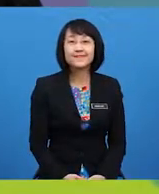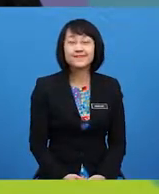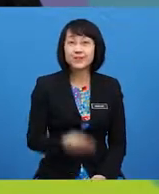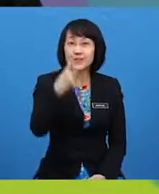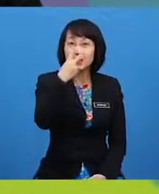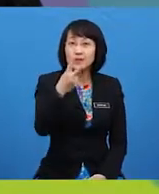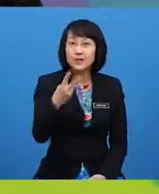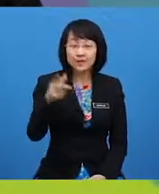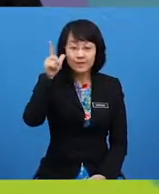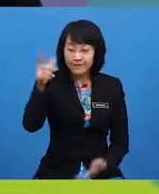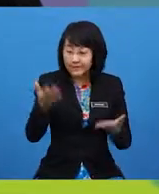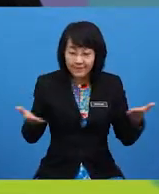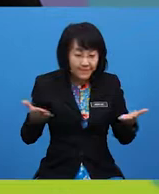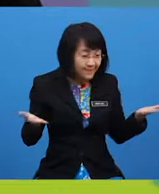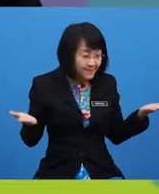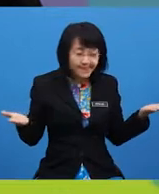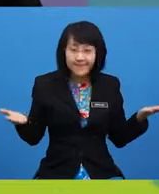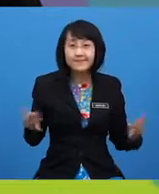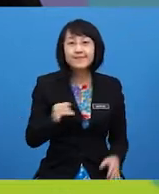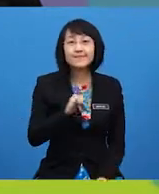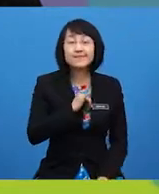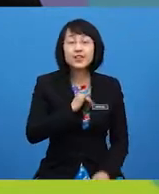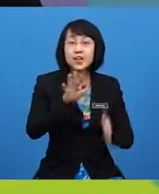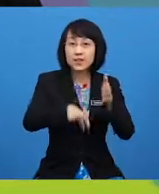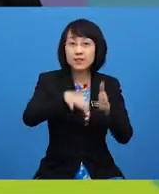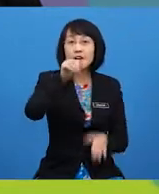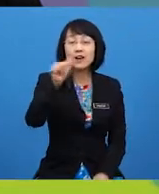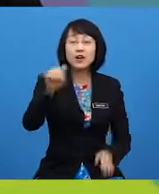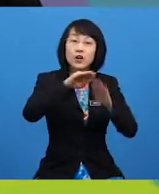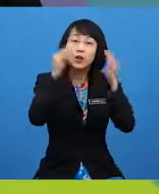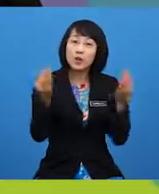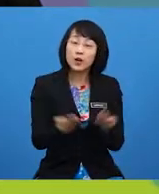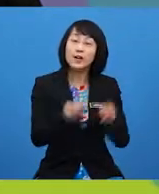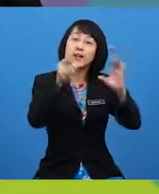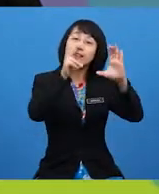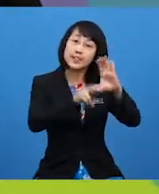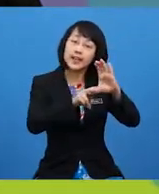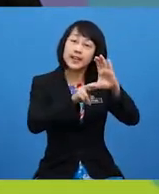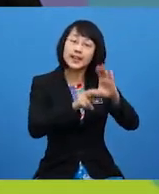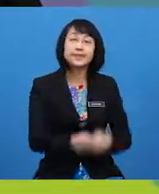Look here, boys and girls. I found a ball and a chair.